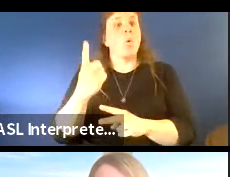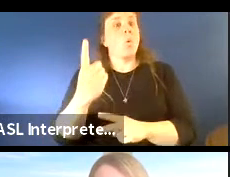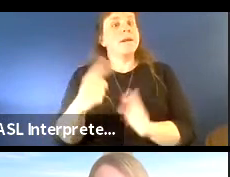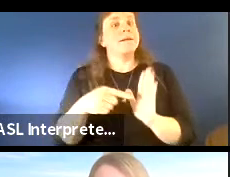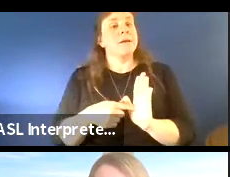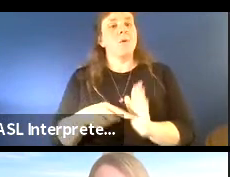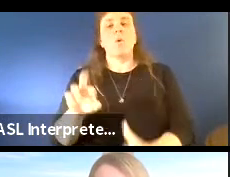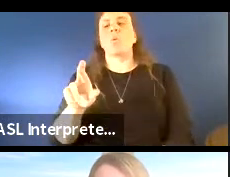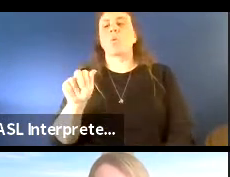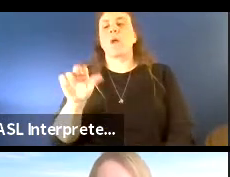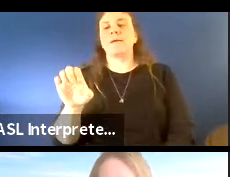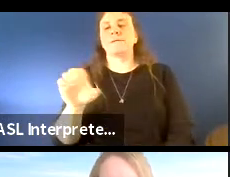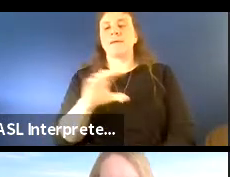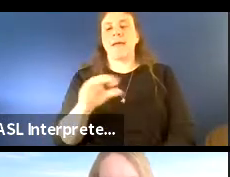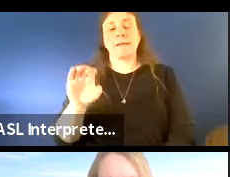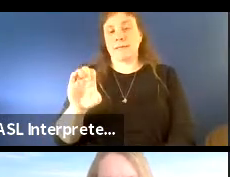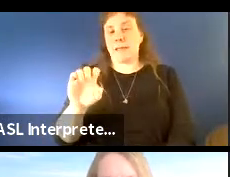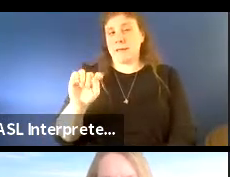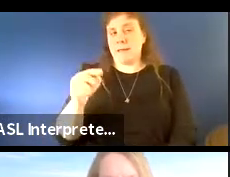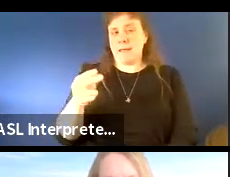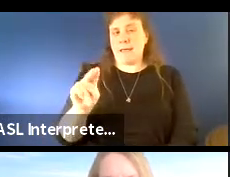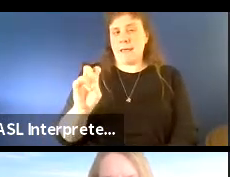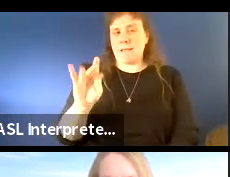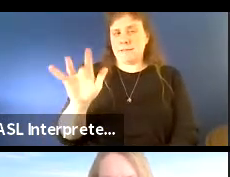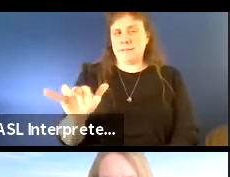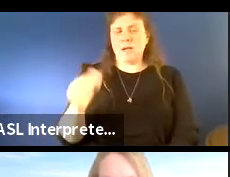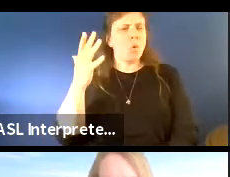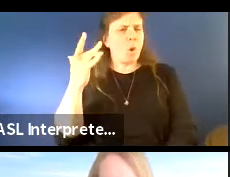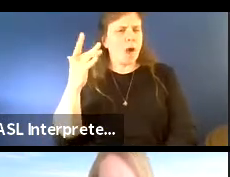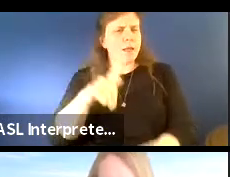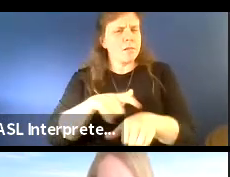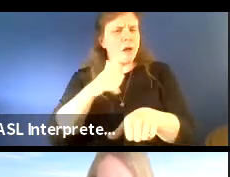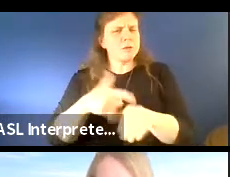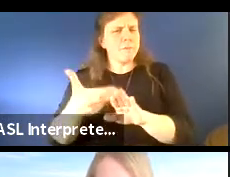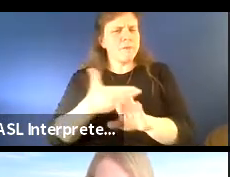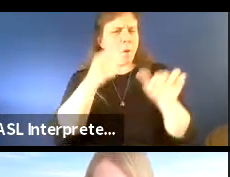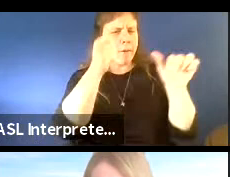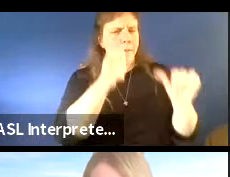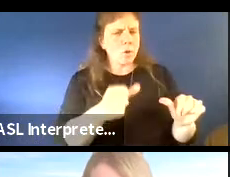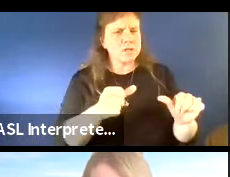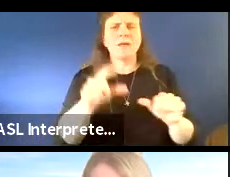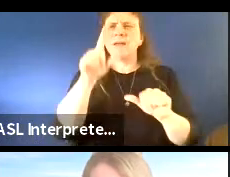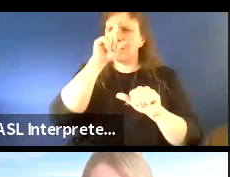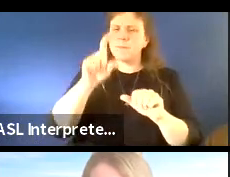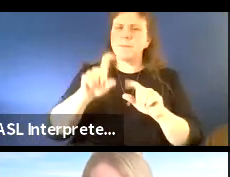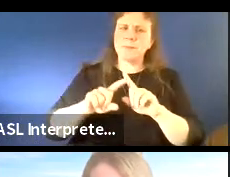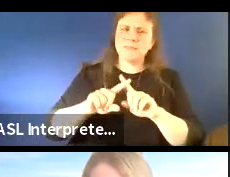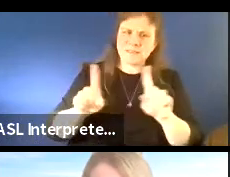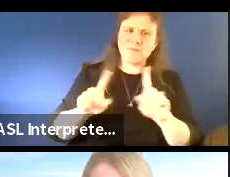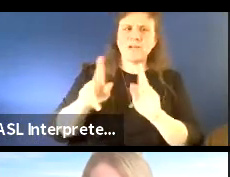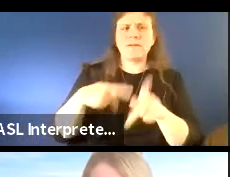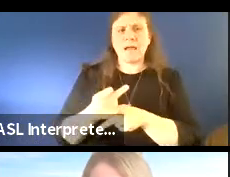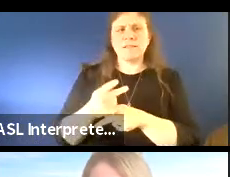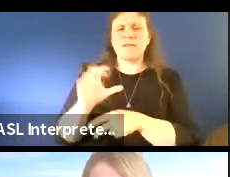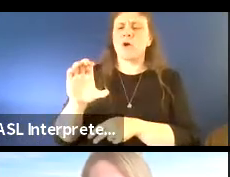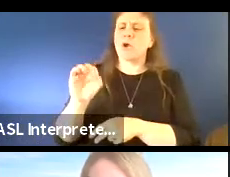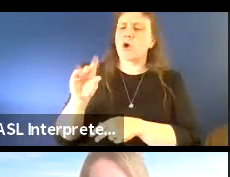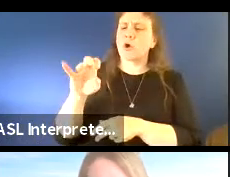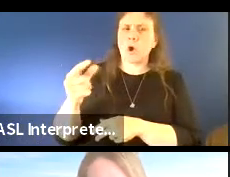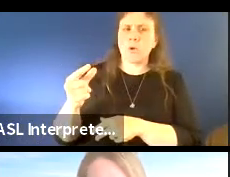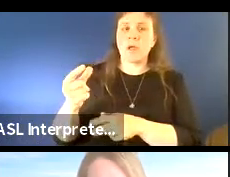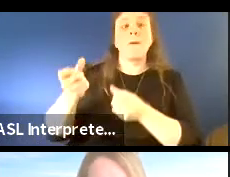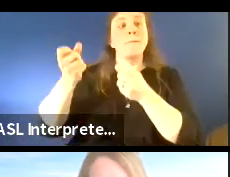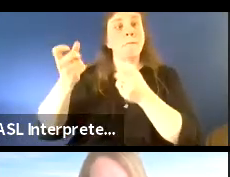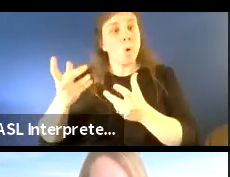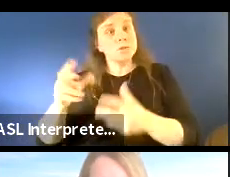ethnicity, one of the reasons it's taking us a while to get that posted is there's different just sort of coding about multiracial versus specific race, and it looked